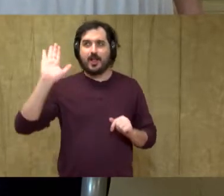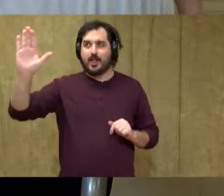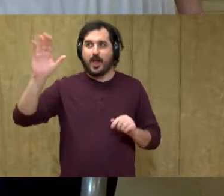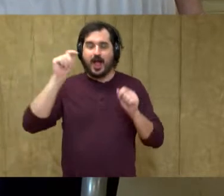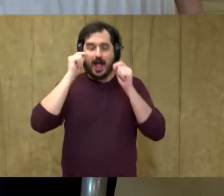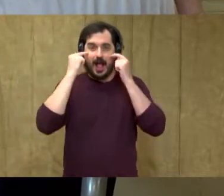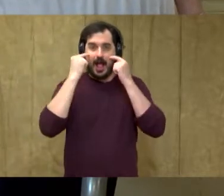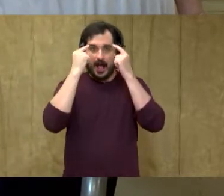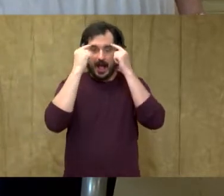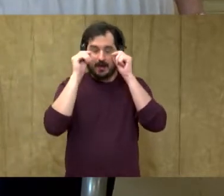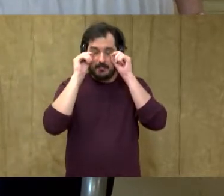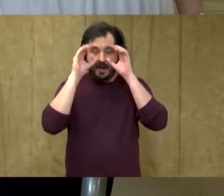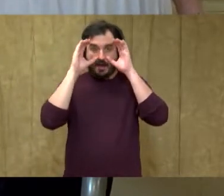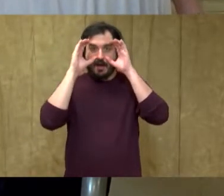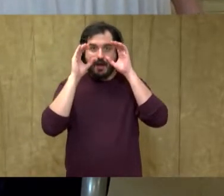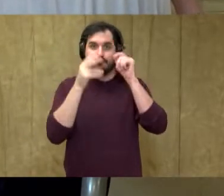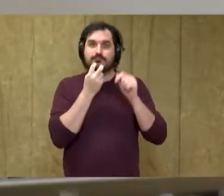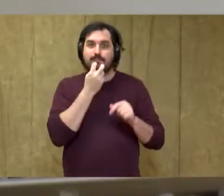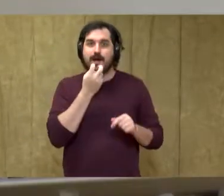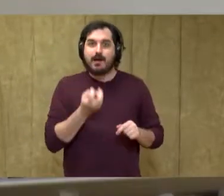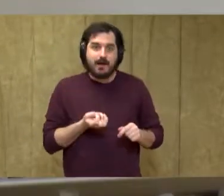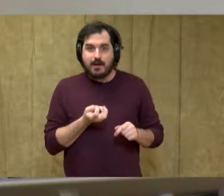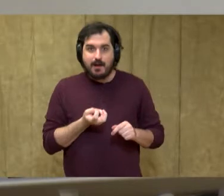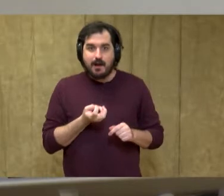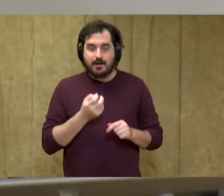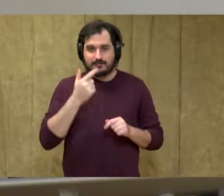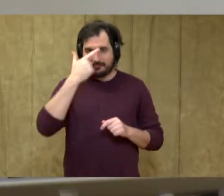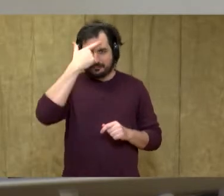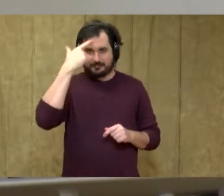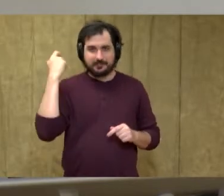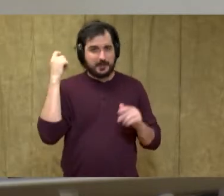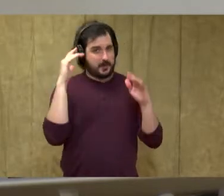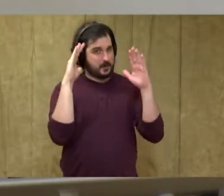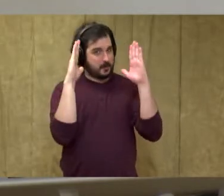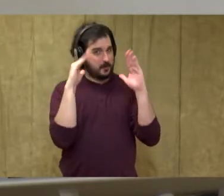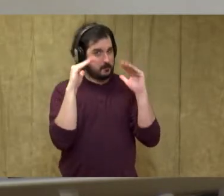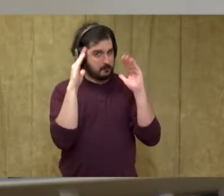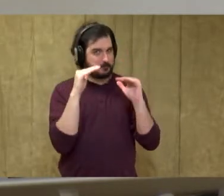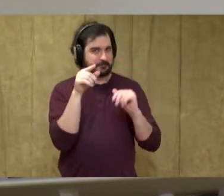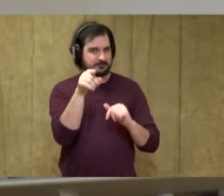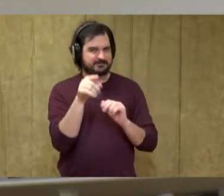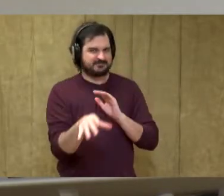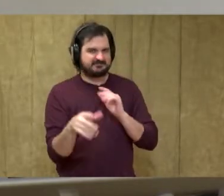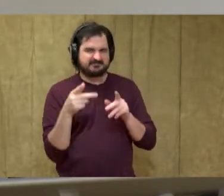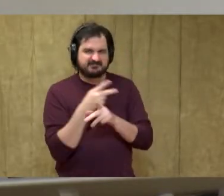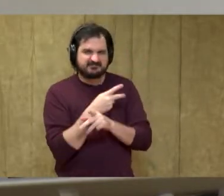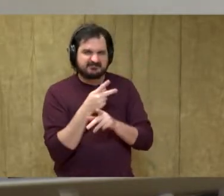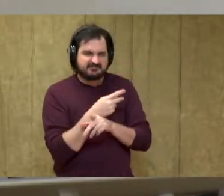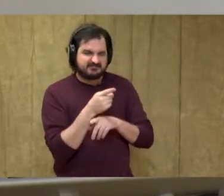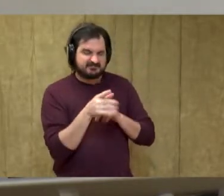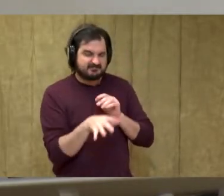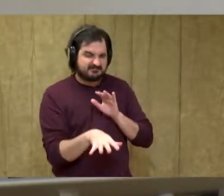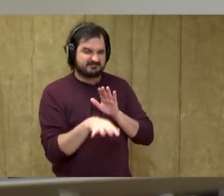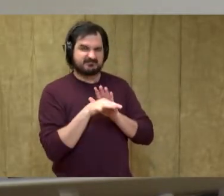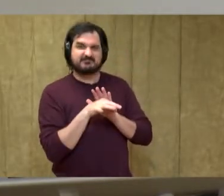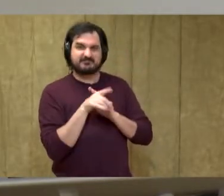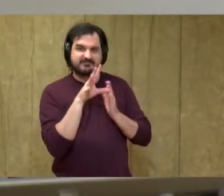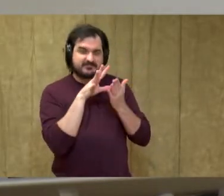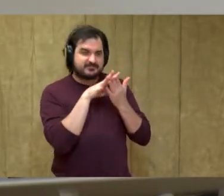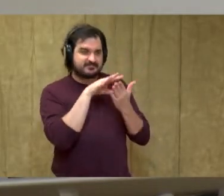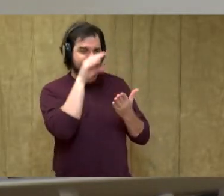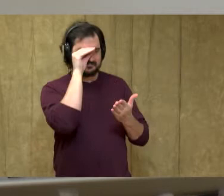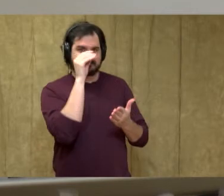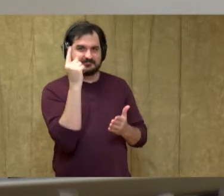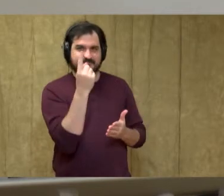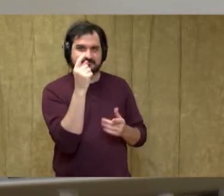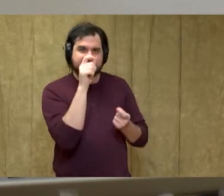their jaw drop, because hopefully you found out a really neat detail that they didn't even